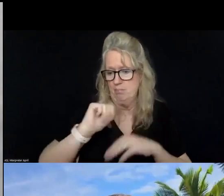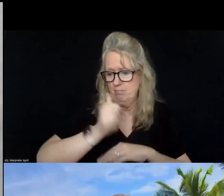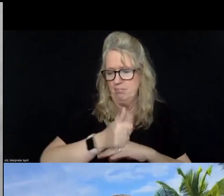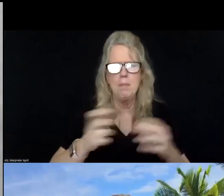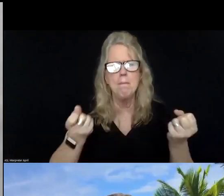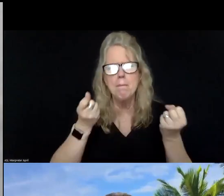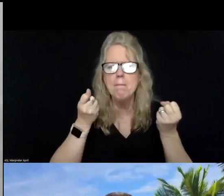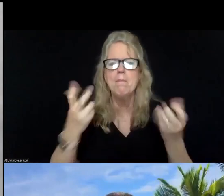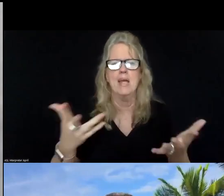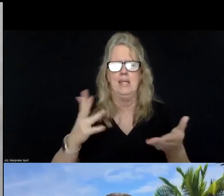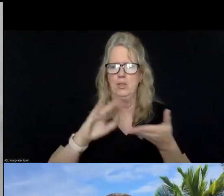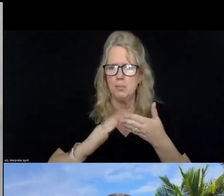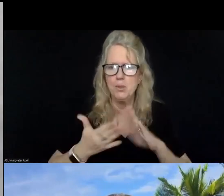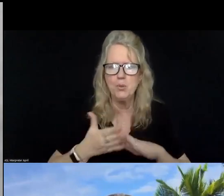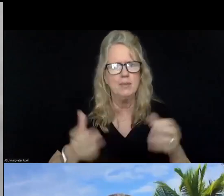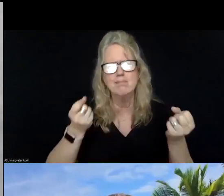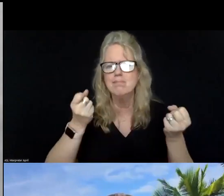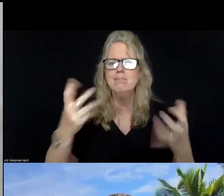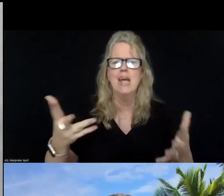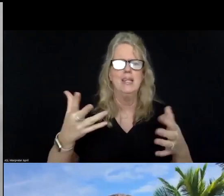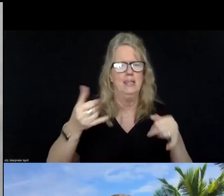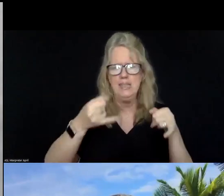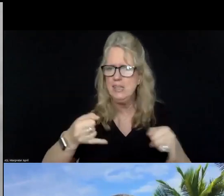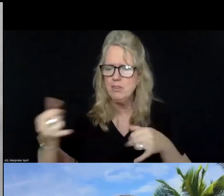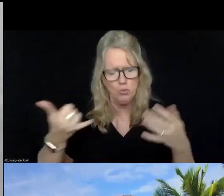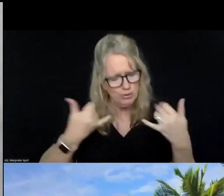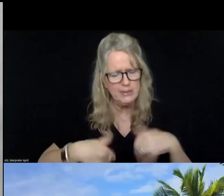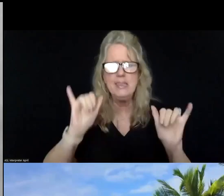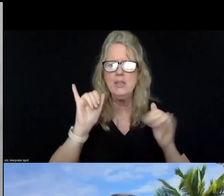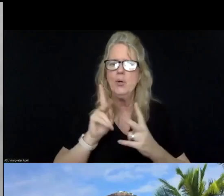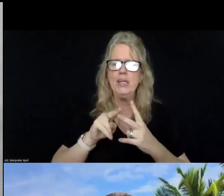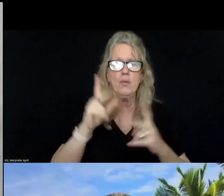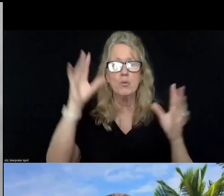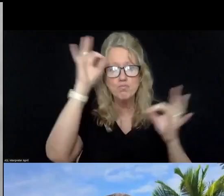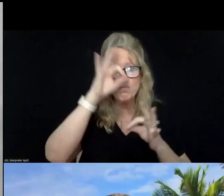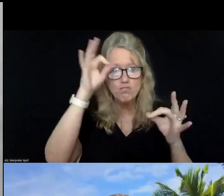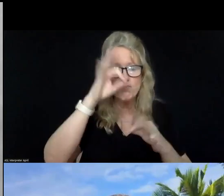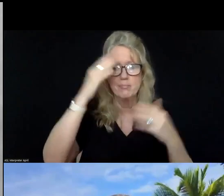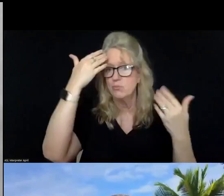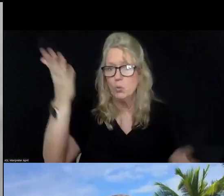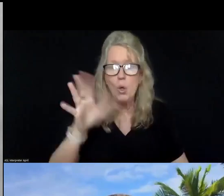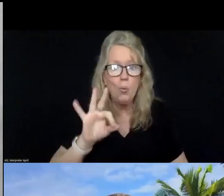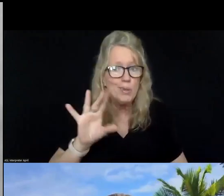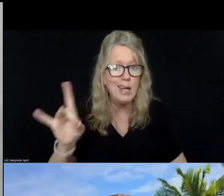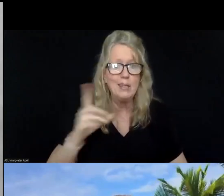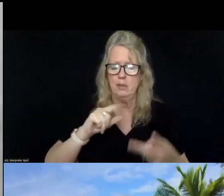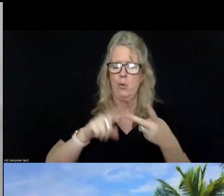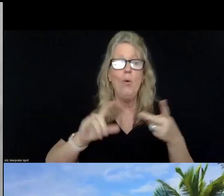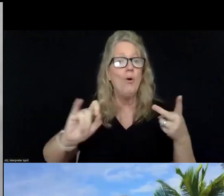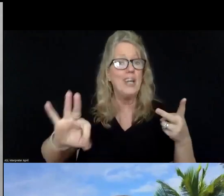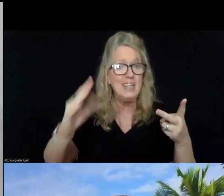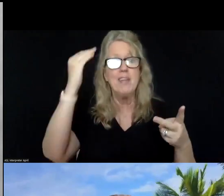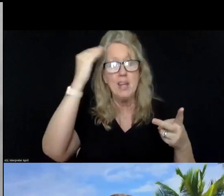many communities and many individuals that are still either unaware of what 988 is, or if they